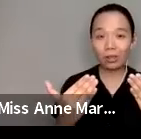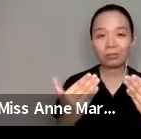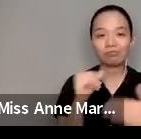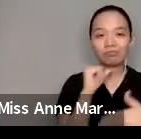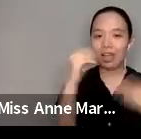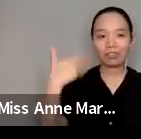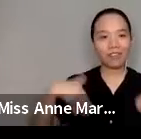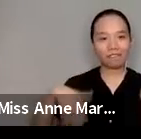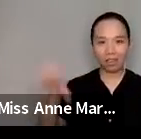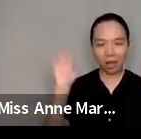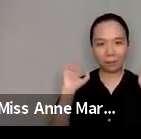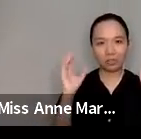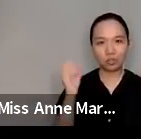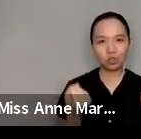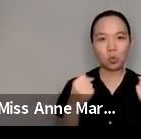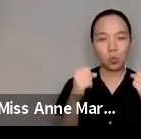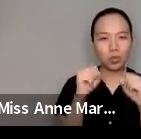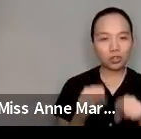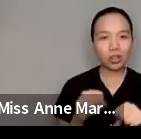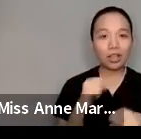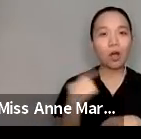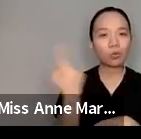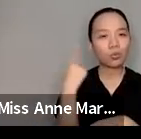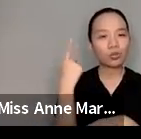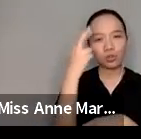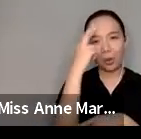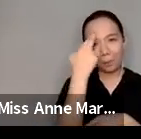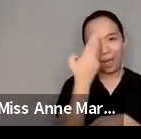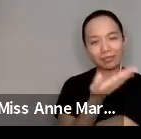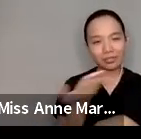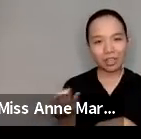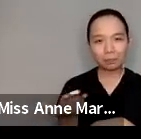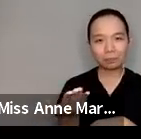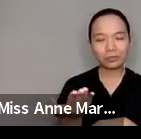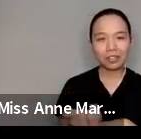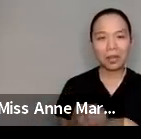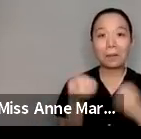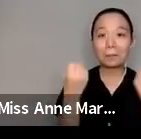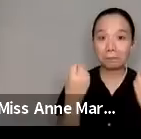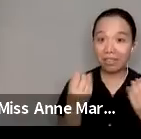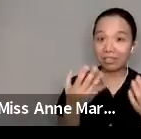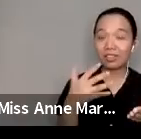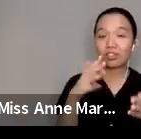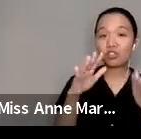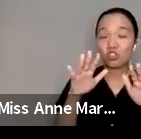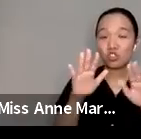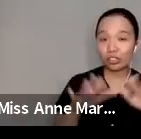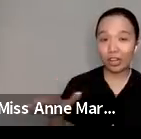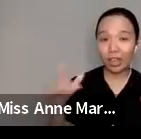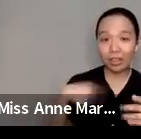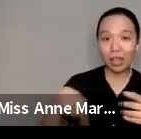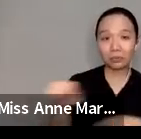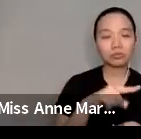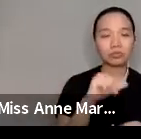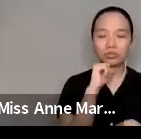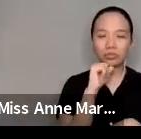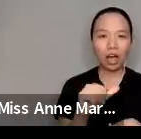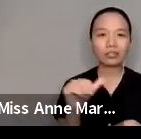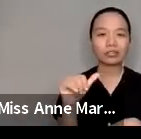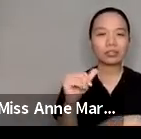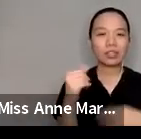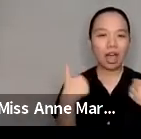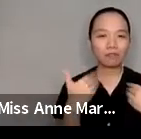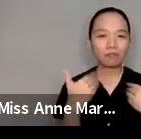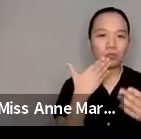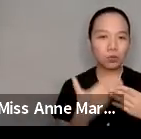situation. I always remind them that there are still many children around us who are not fortunate enough to